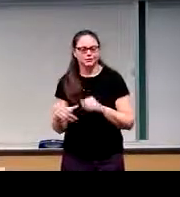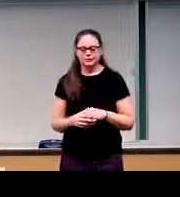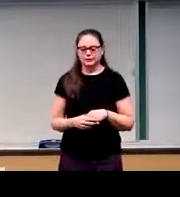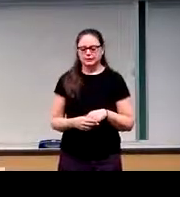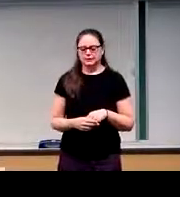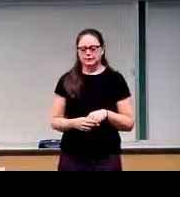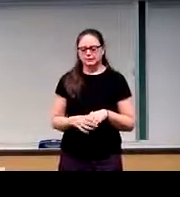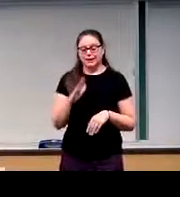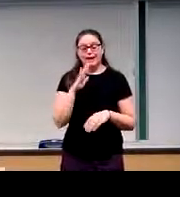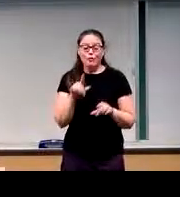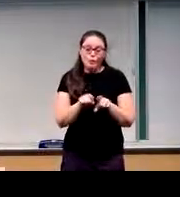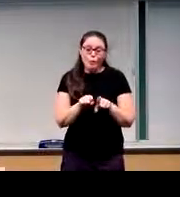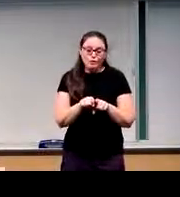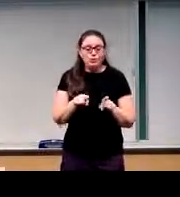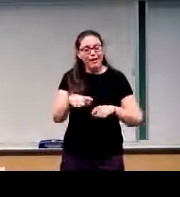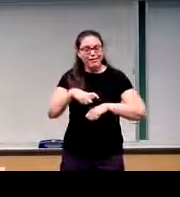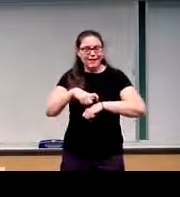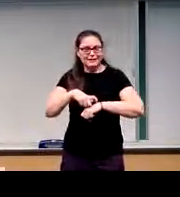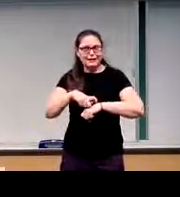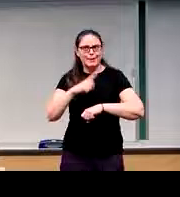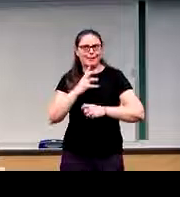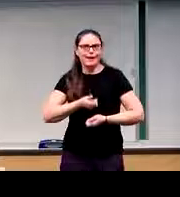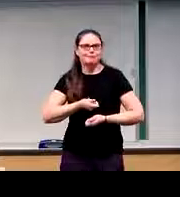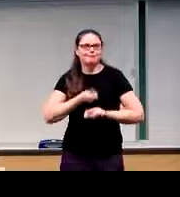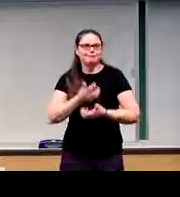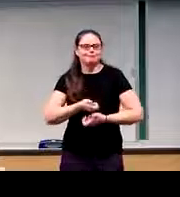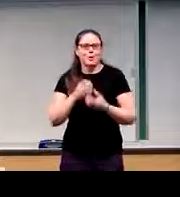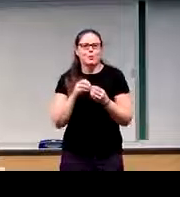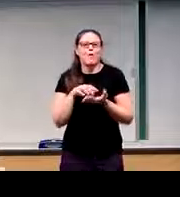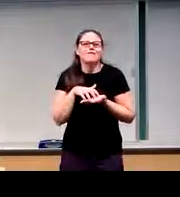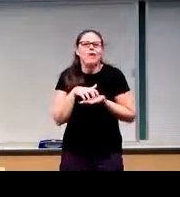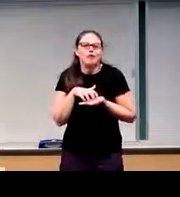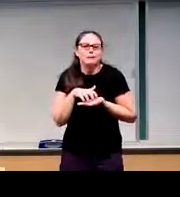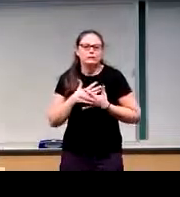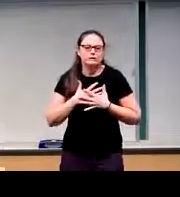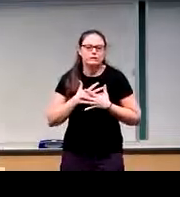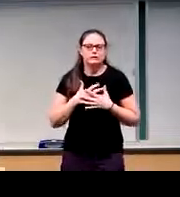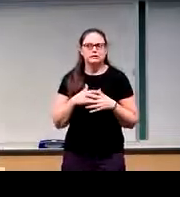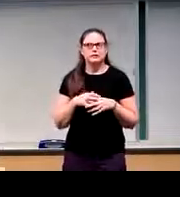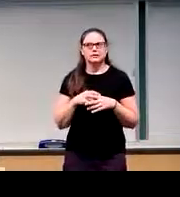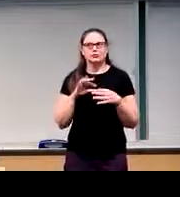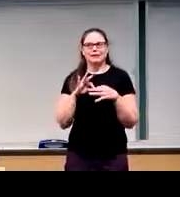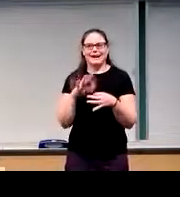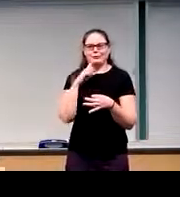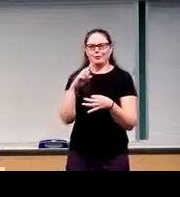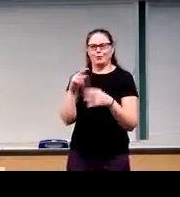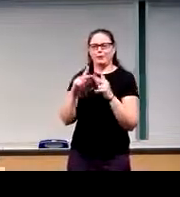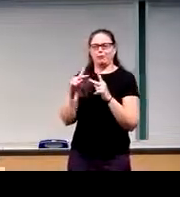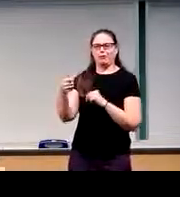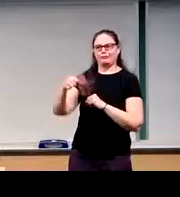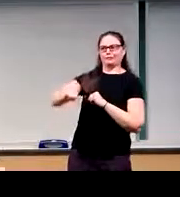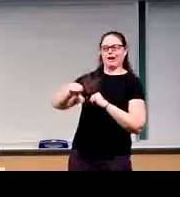And adolescence is a time when people express greater vulnerability in response to rejection.